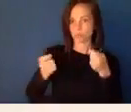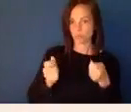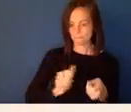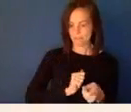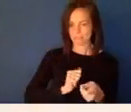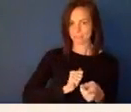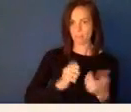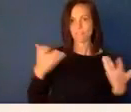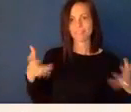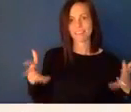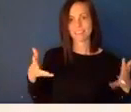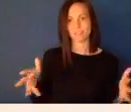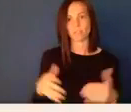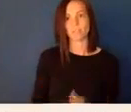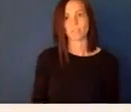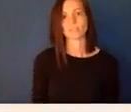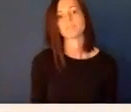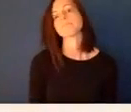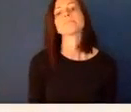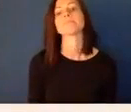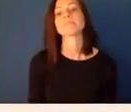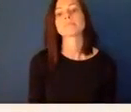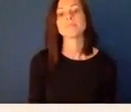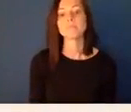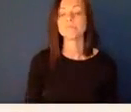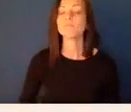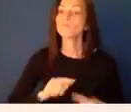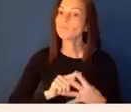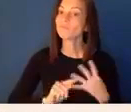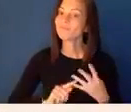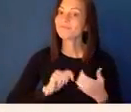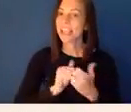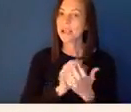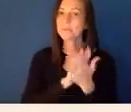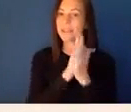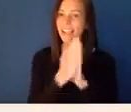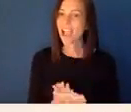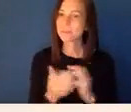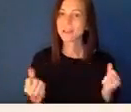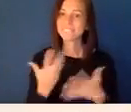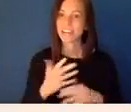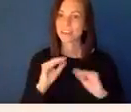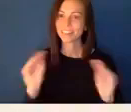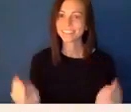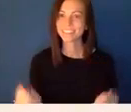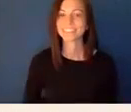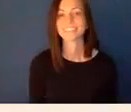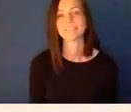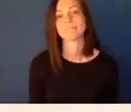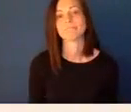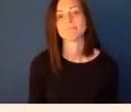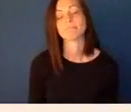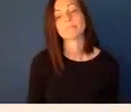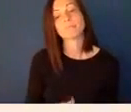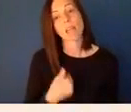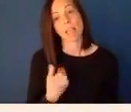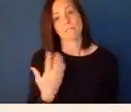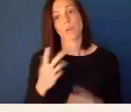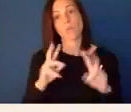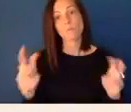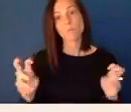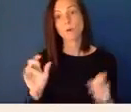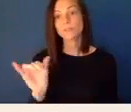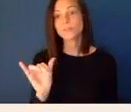in control for you. So those are how you become fearless. I do have a quote to share with you from one of